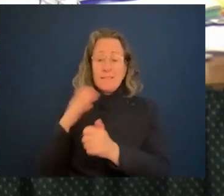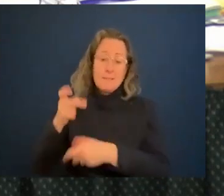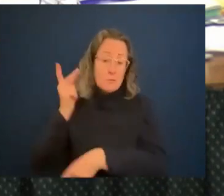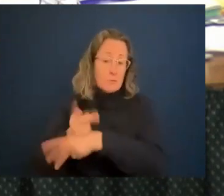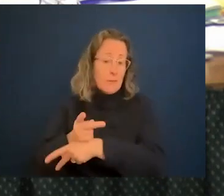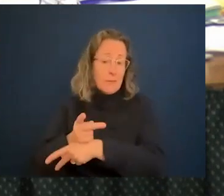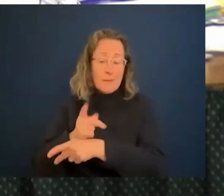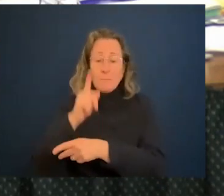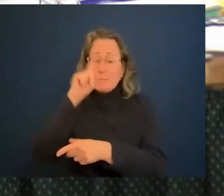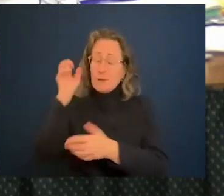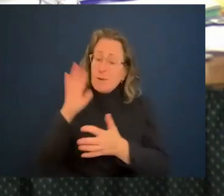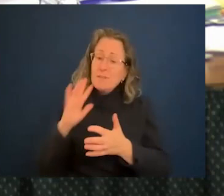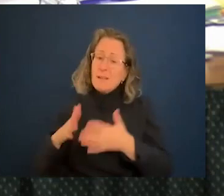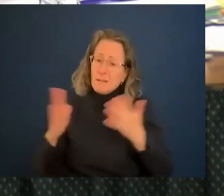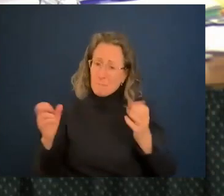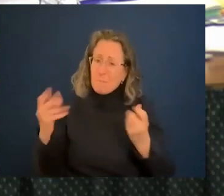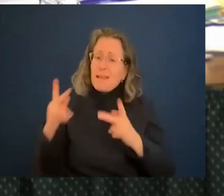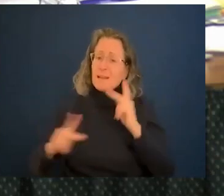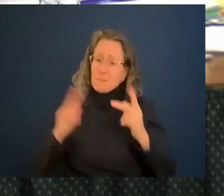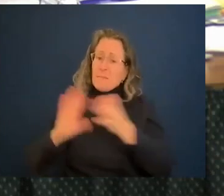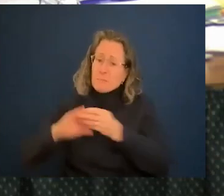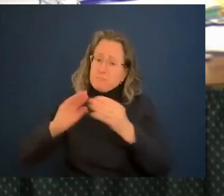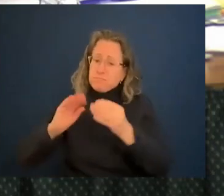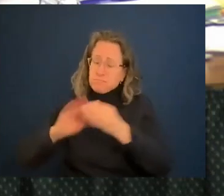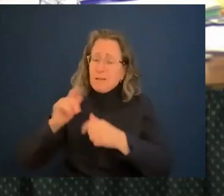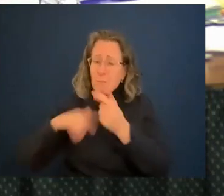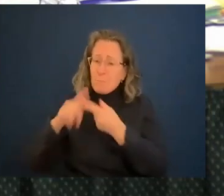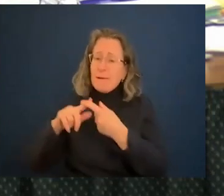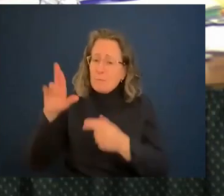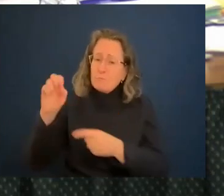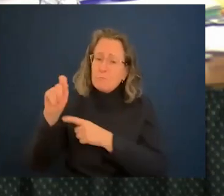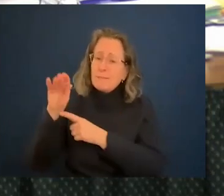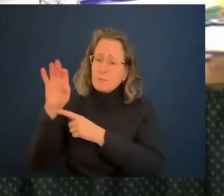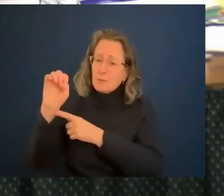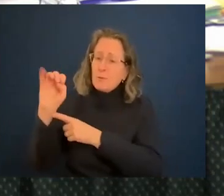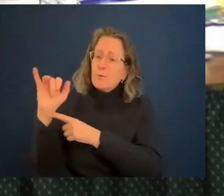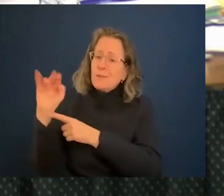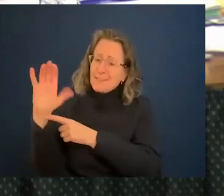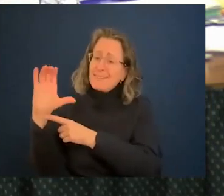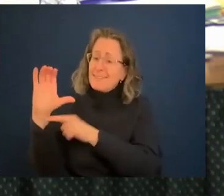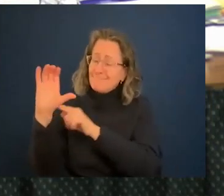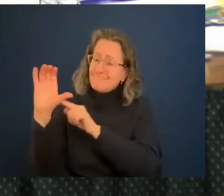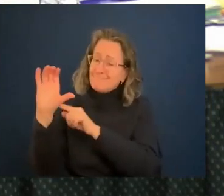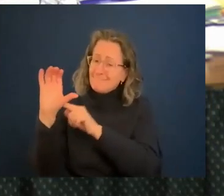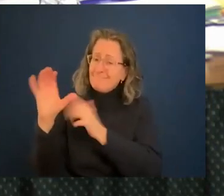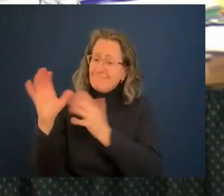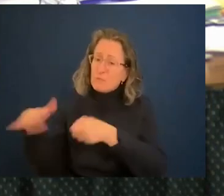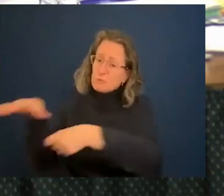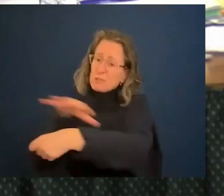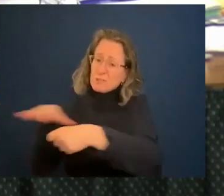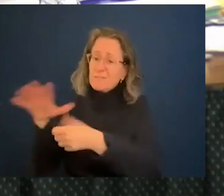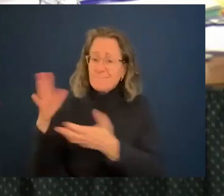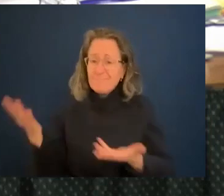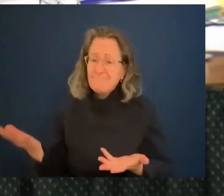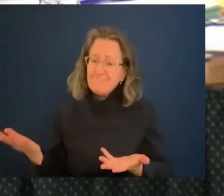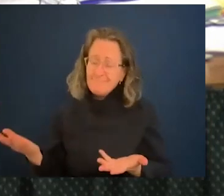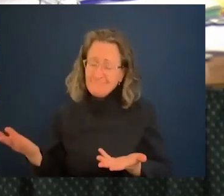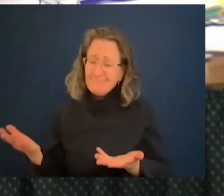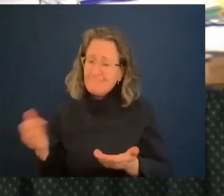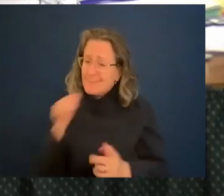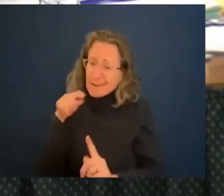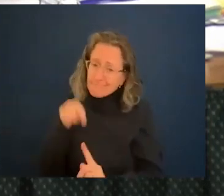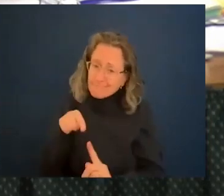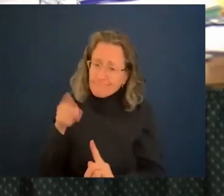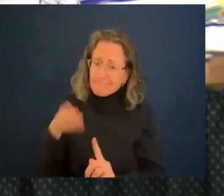so I think it needs to stay in but overall I just want to thank the town manager and the staff because